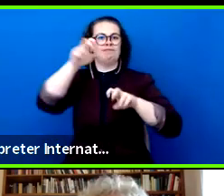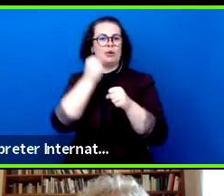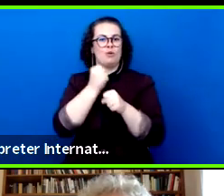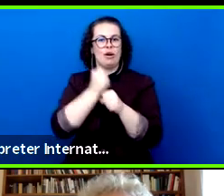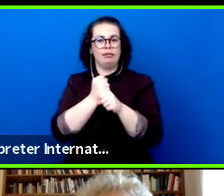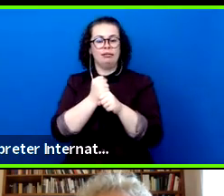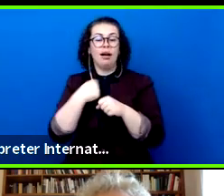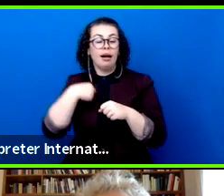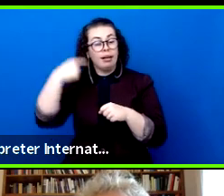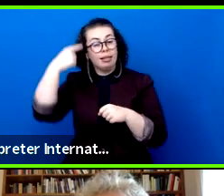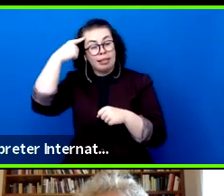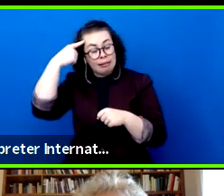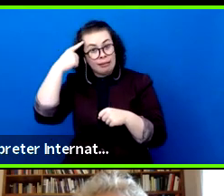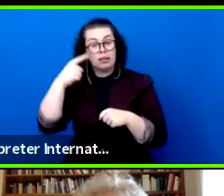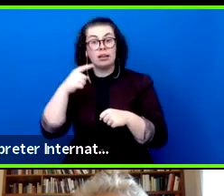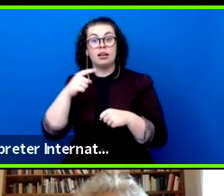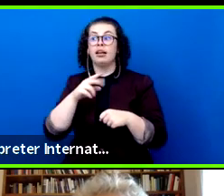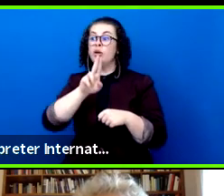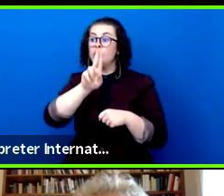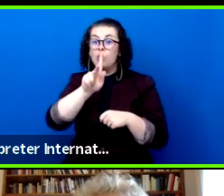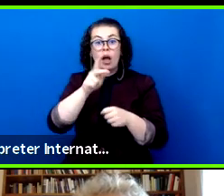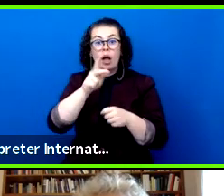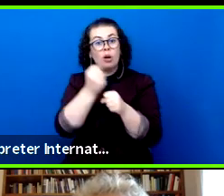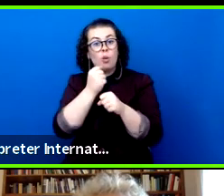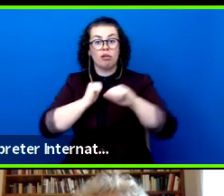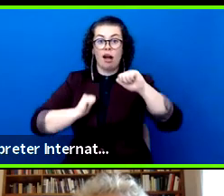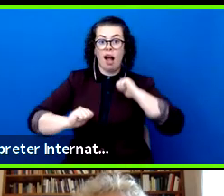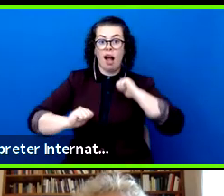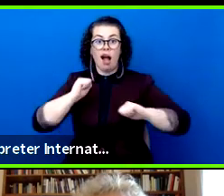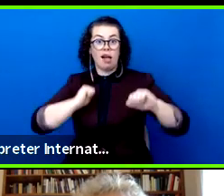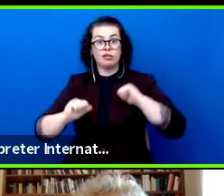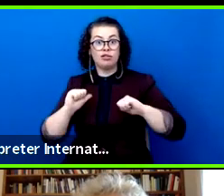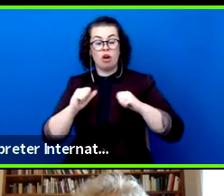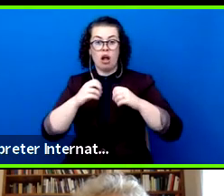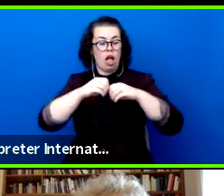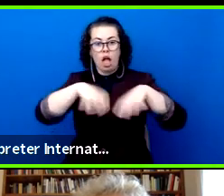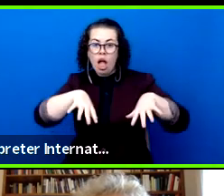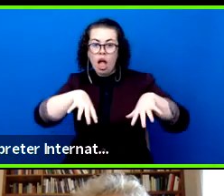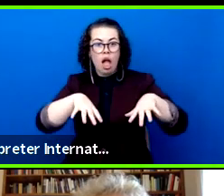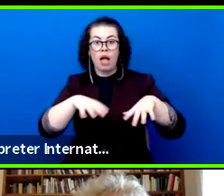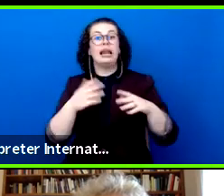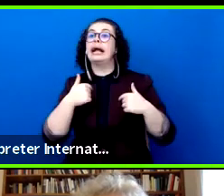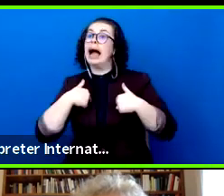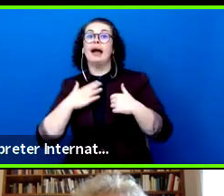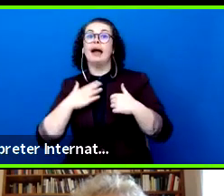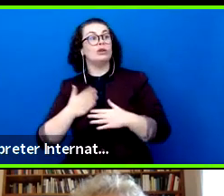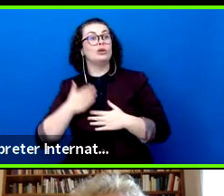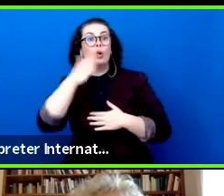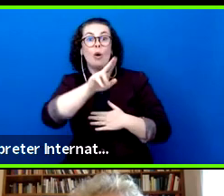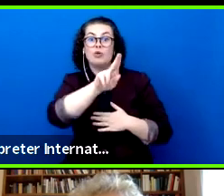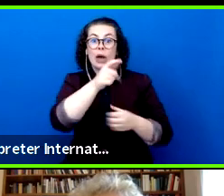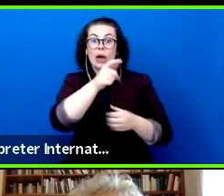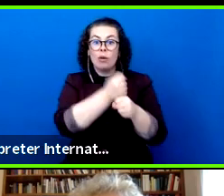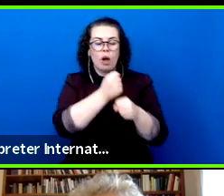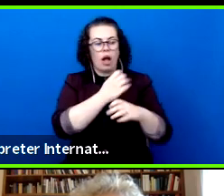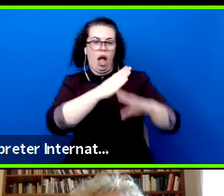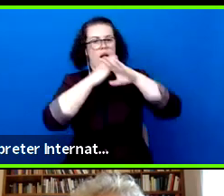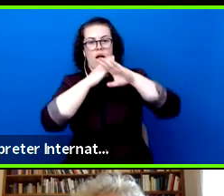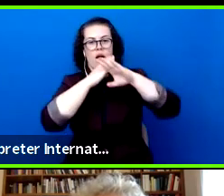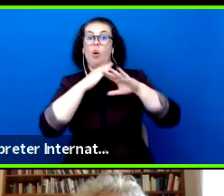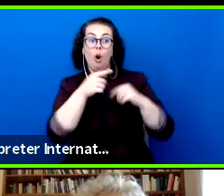shame if actors were to lose opportunities in both directions to the UK and from the UK. And I can really only